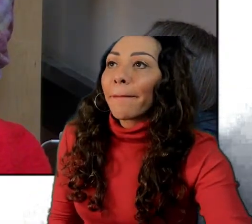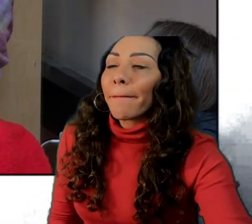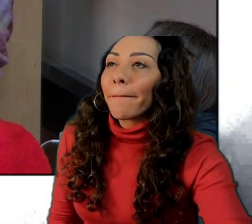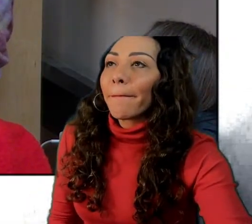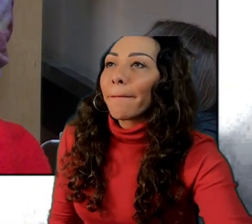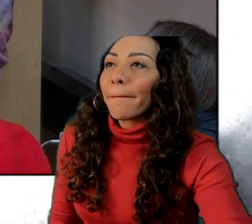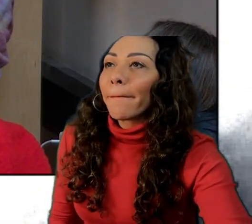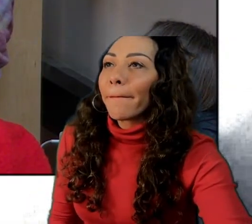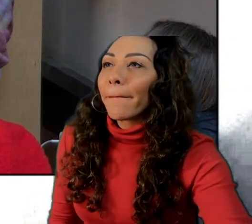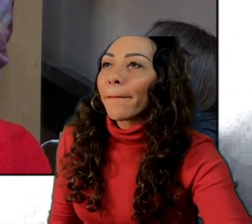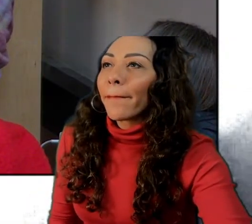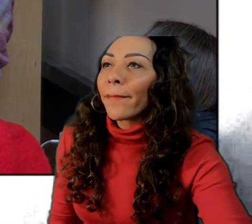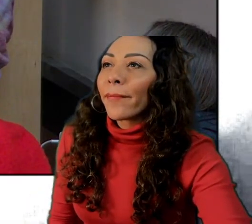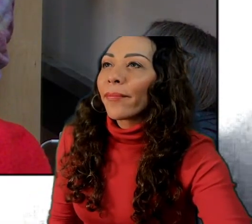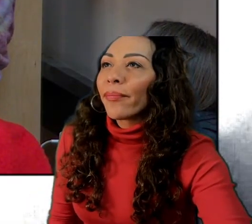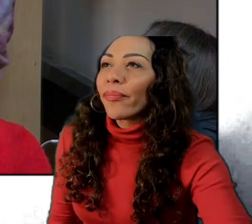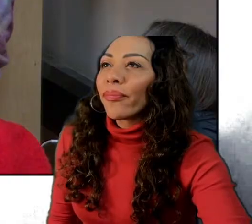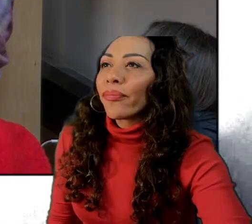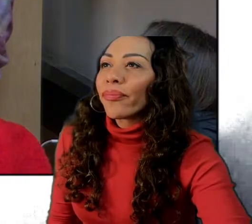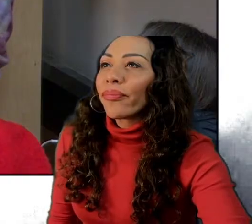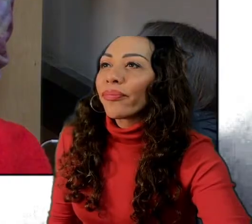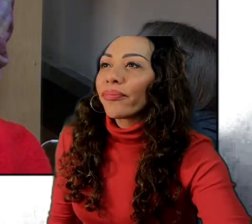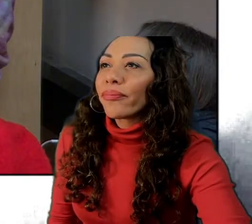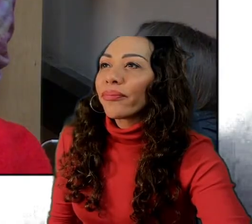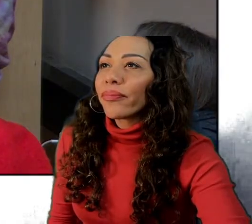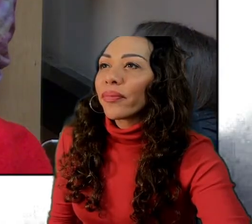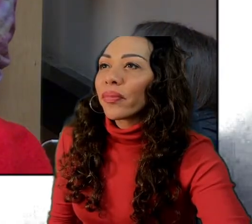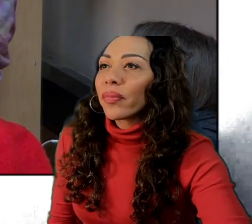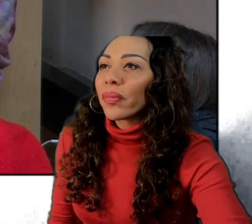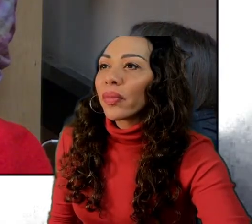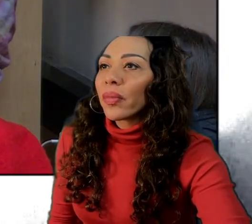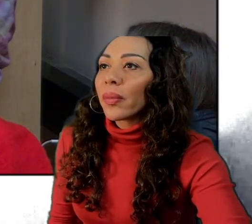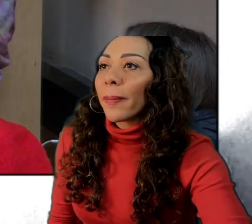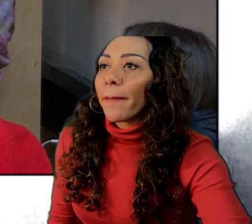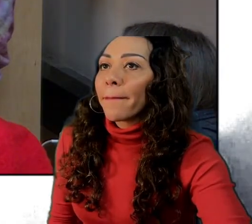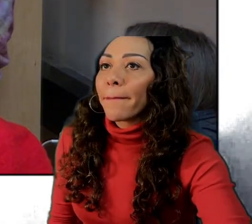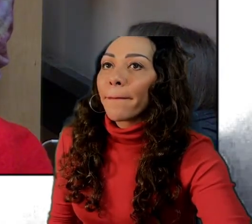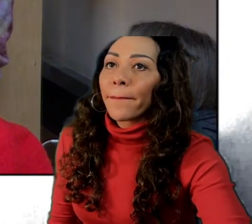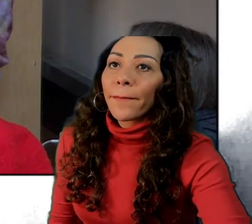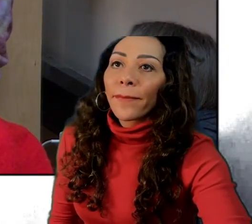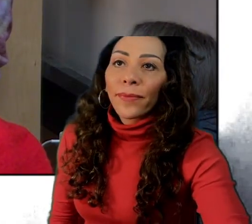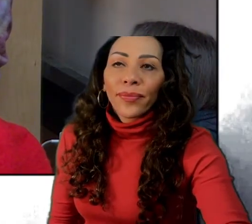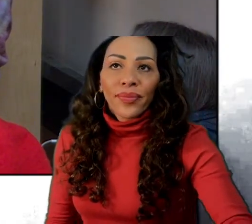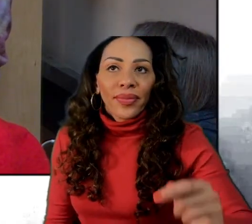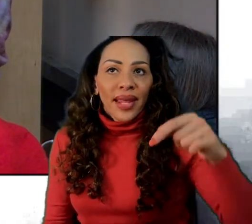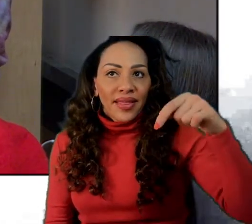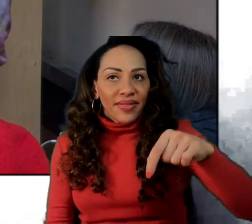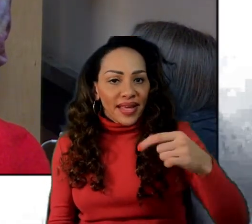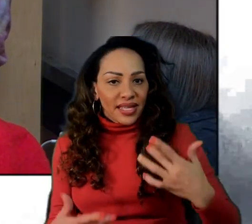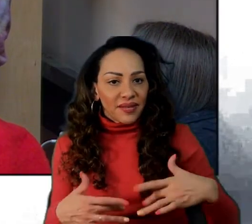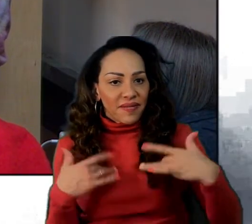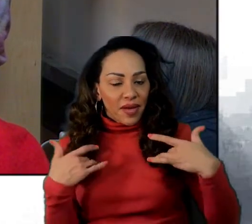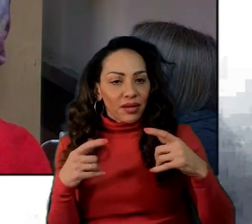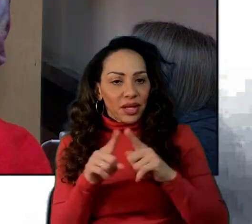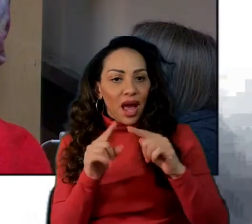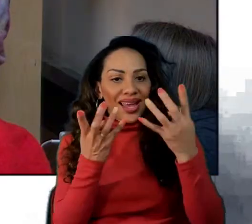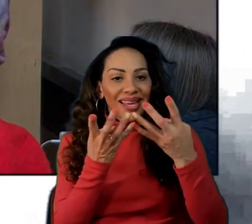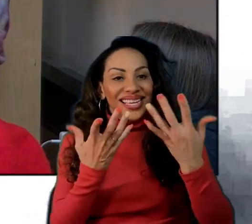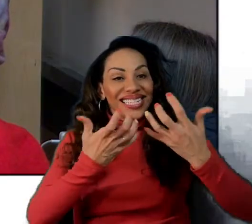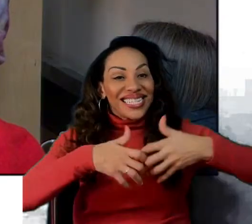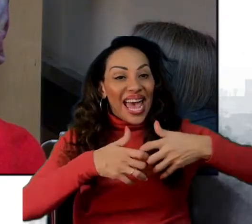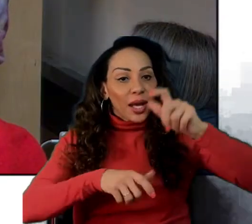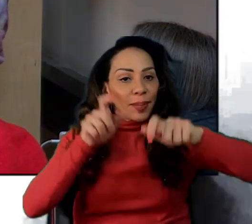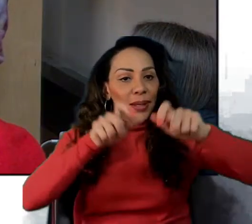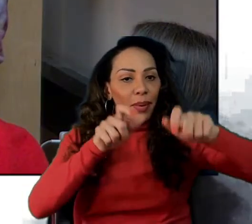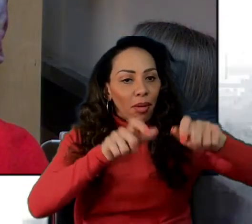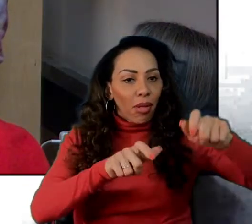people who had an interest in nature rather than the other way round. So I wonder why.